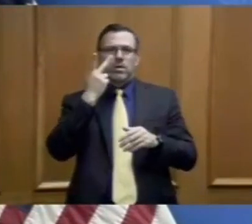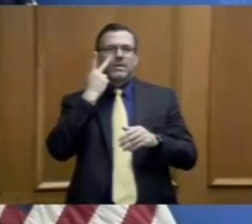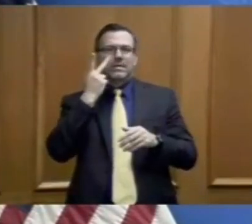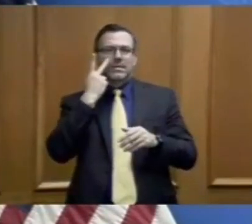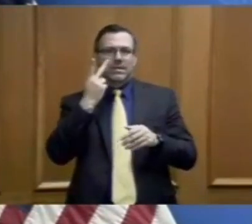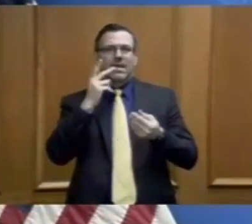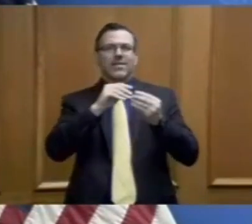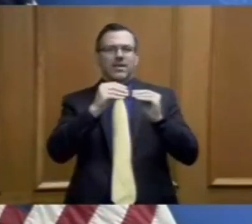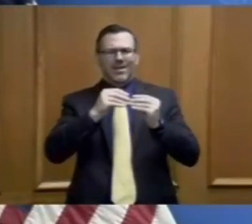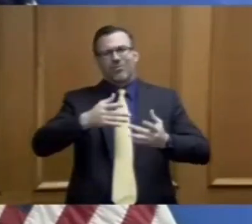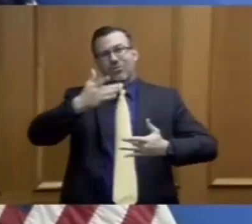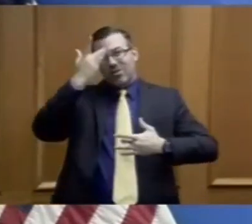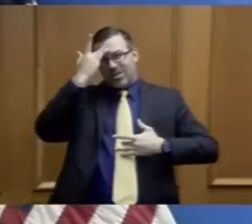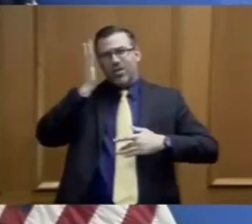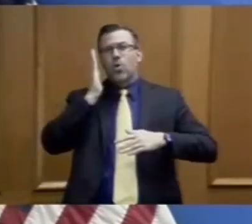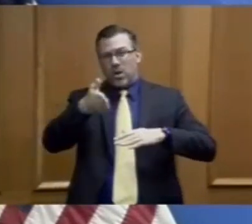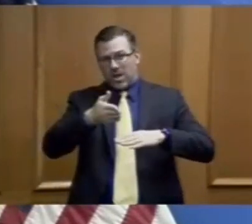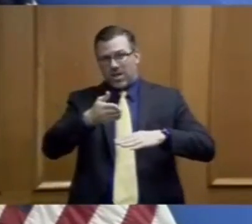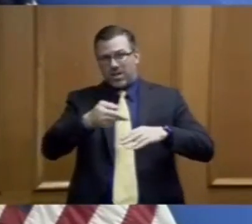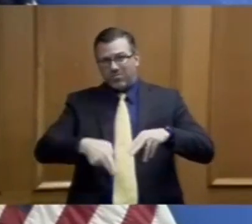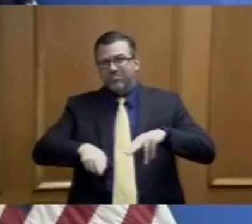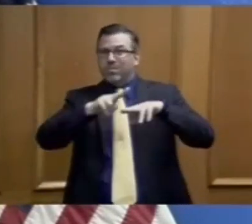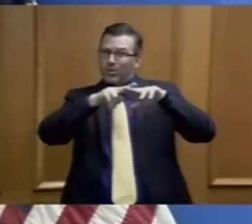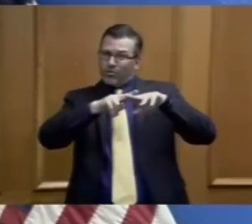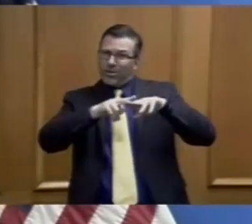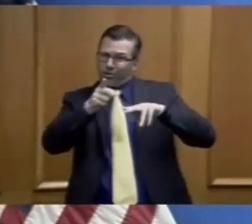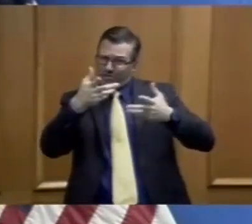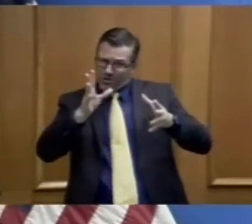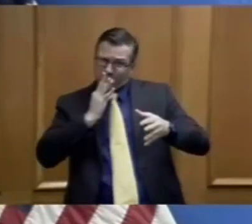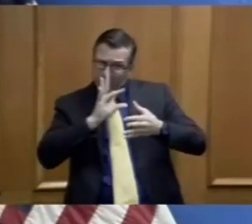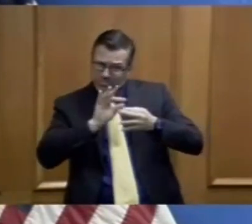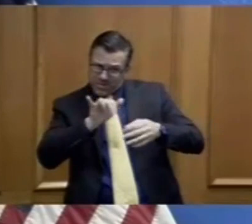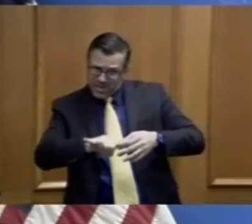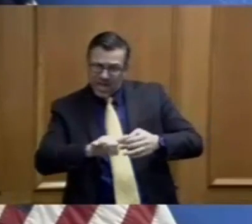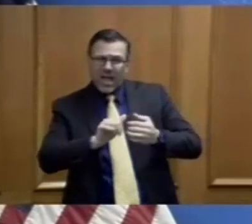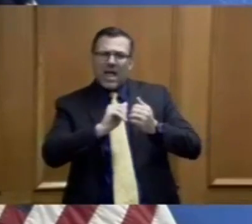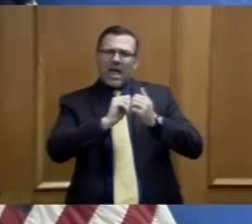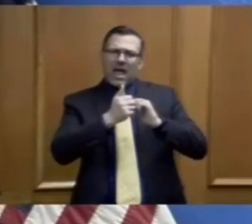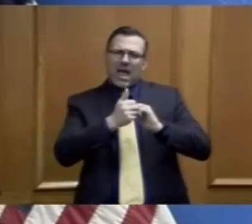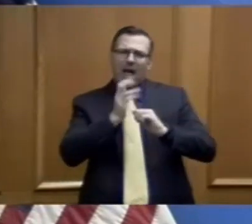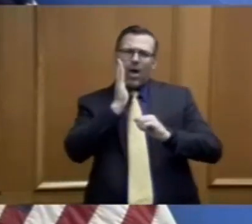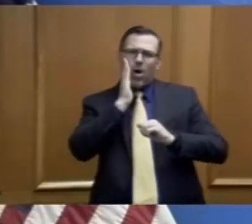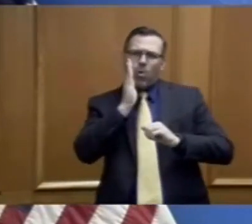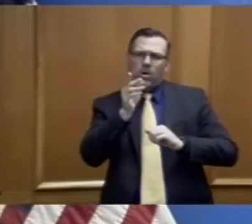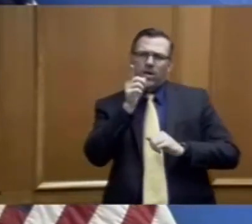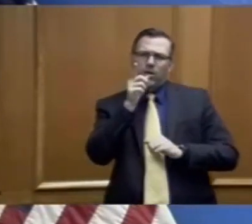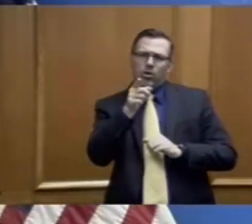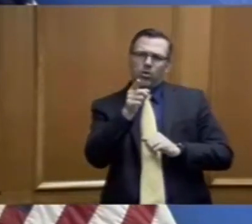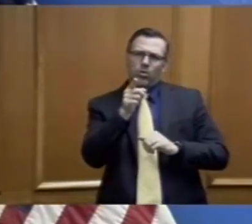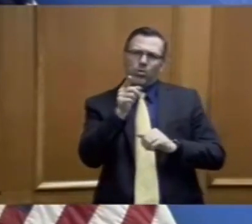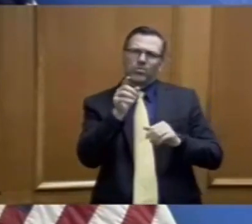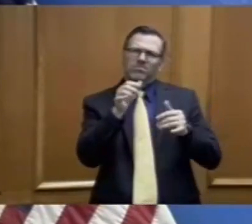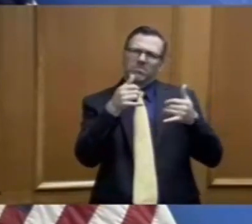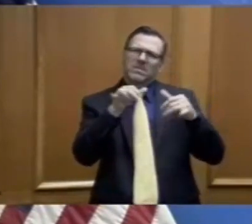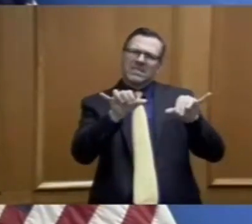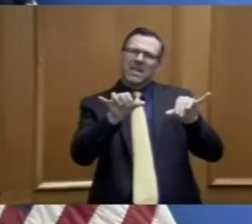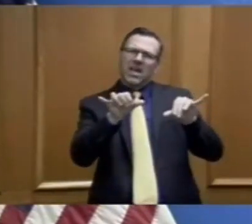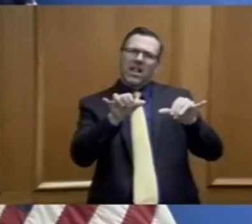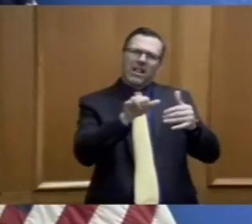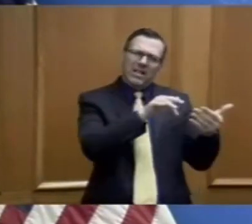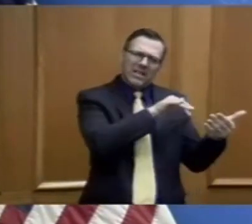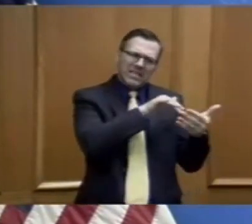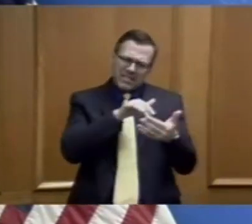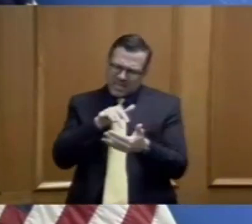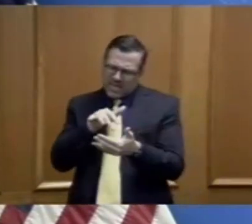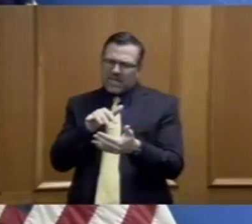in cases. How are you going to still look at those metrics and still get to the conclusion that